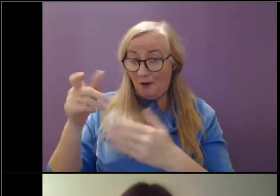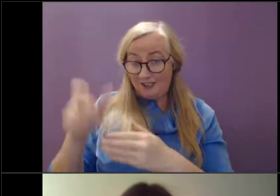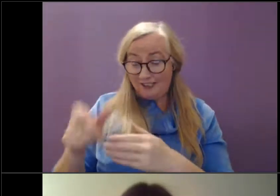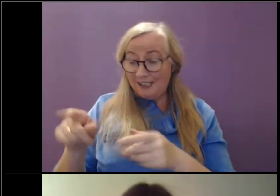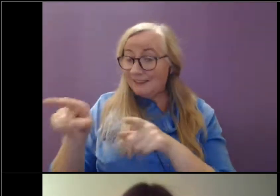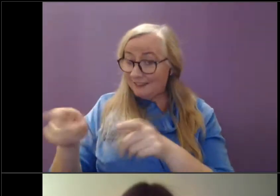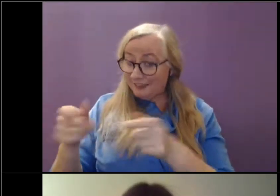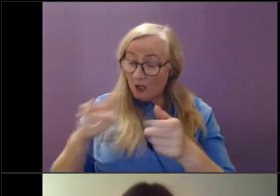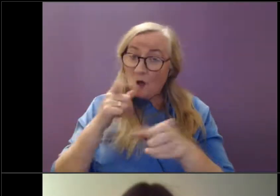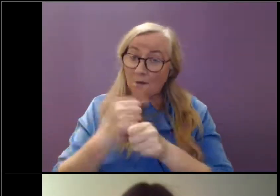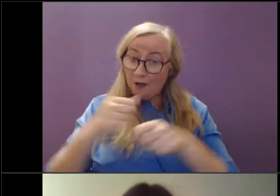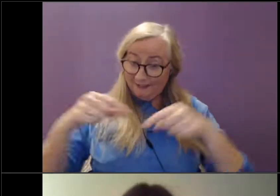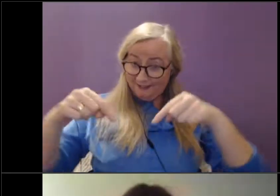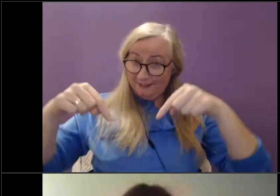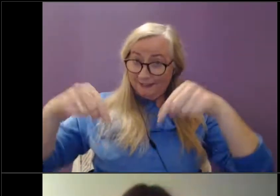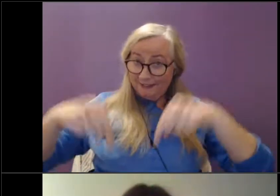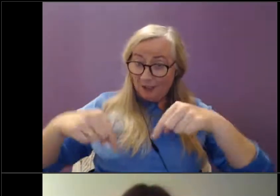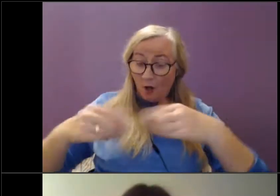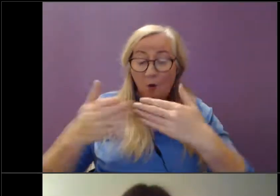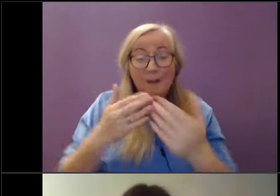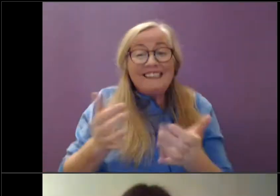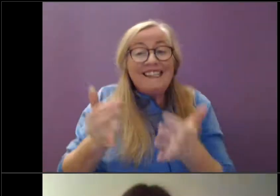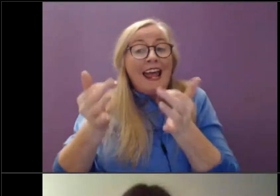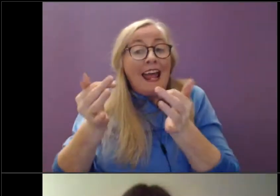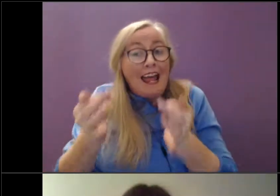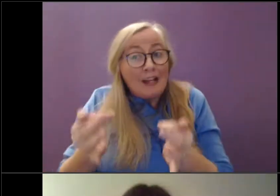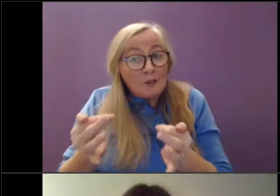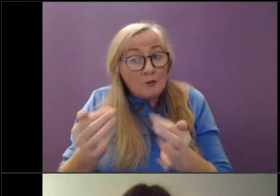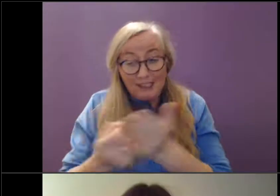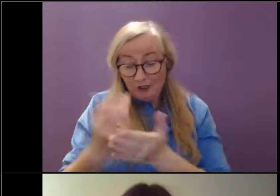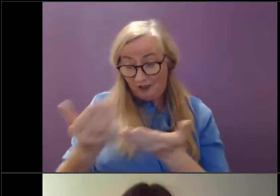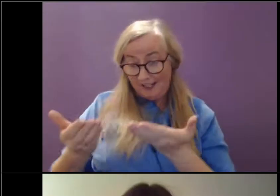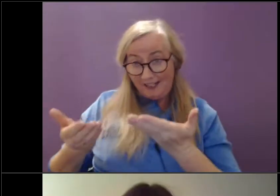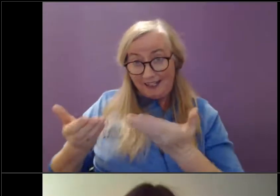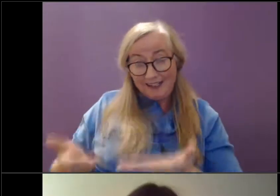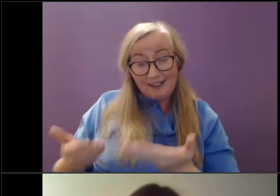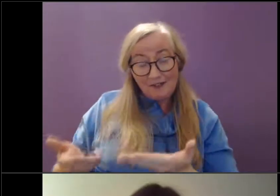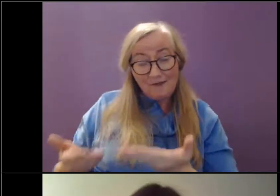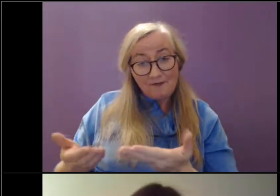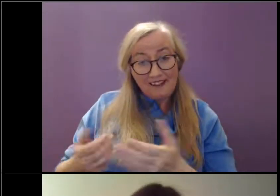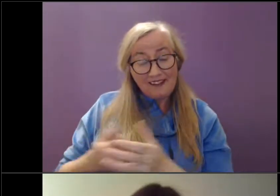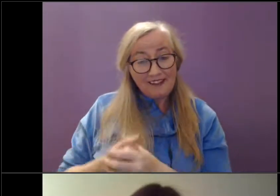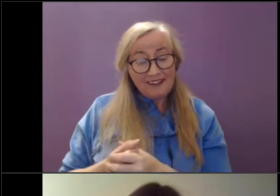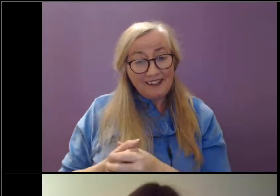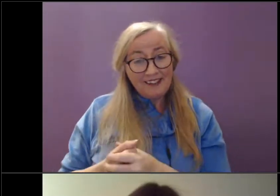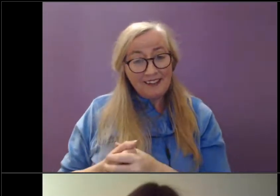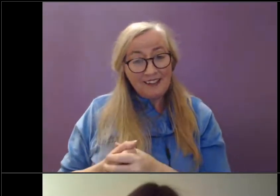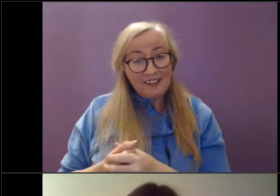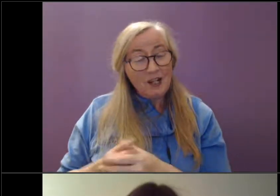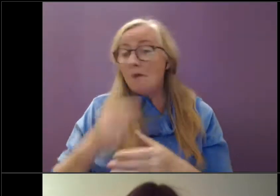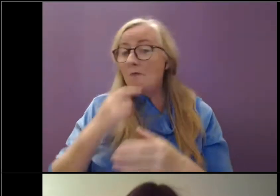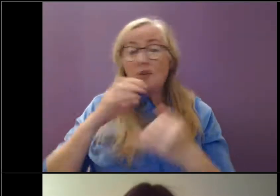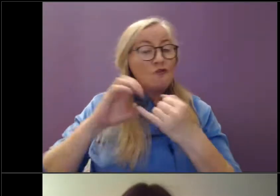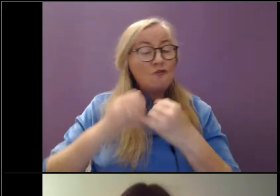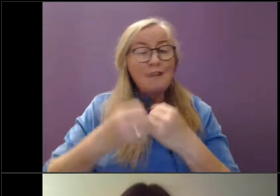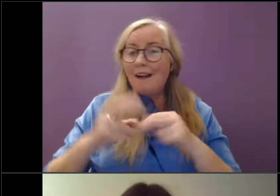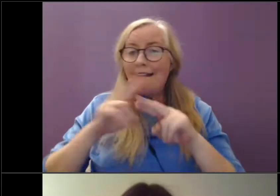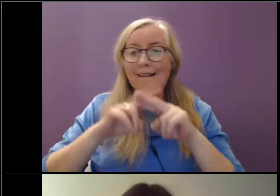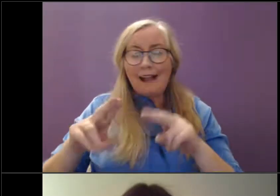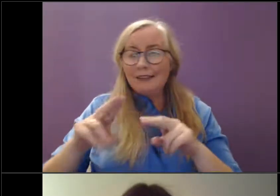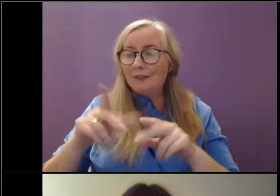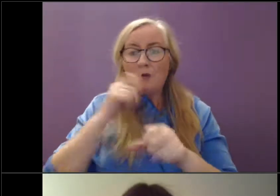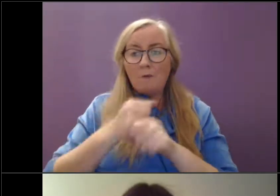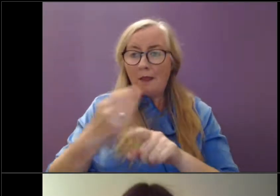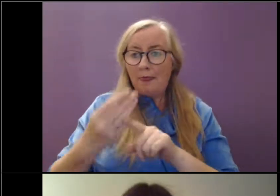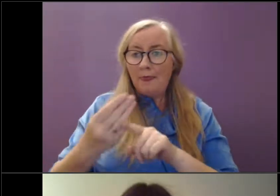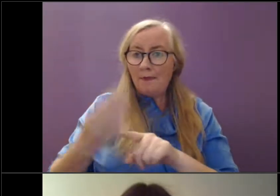to talk about the actual issue, and whatever that is at hand, and trying not to get caught up in those previous things. But